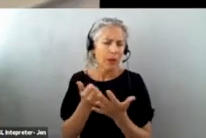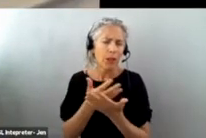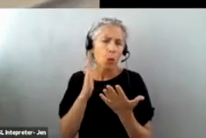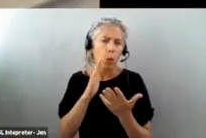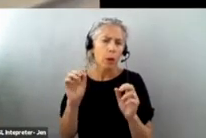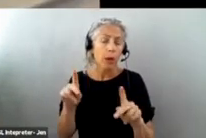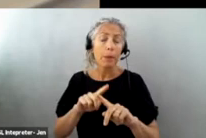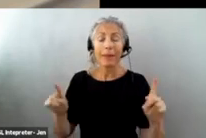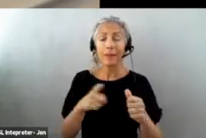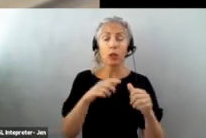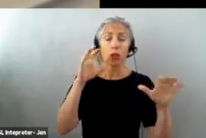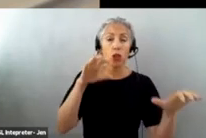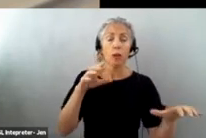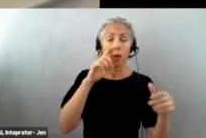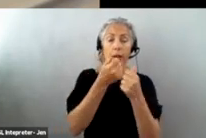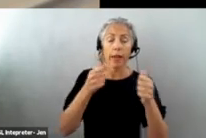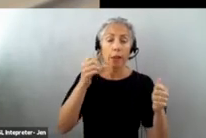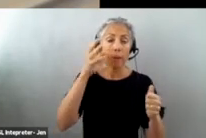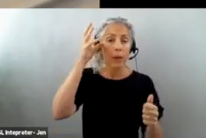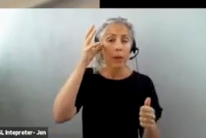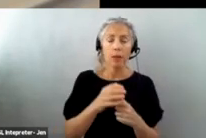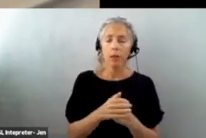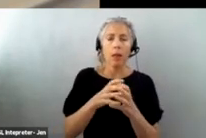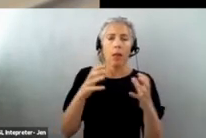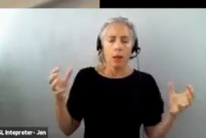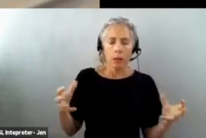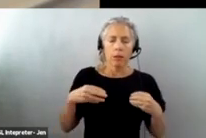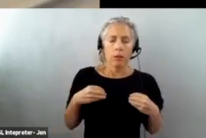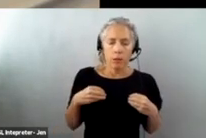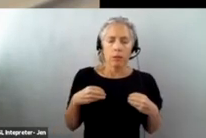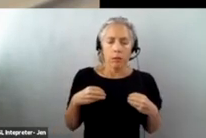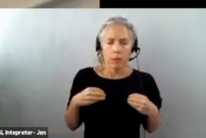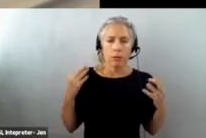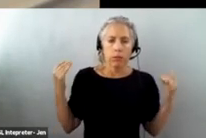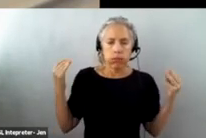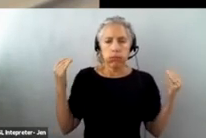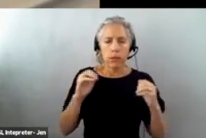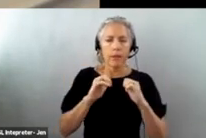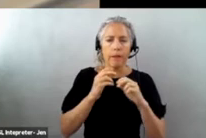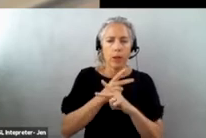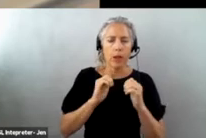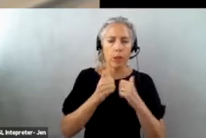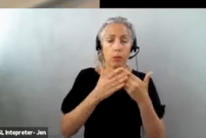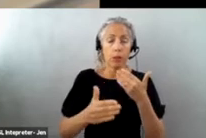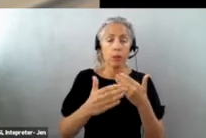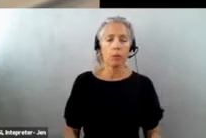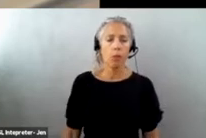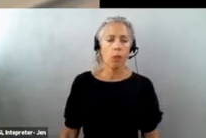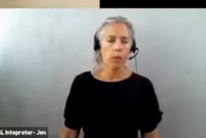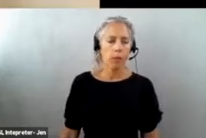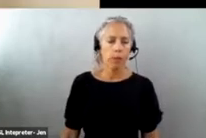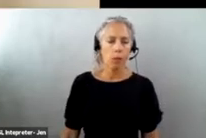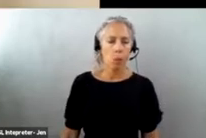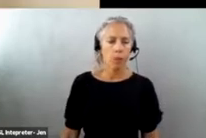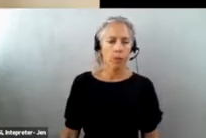the initial shock of it for any parent is just a lot to digest and figure out how to move forward. Yeah,